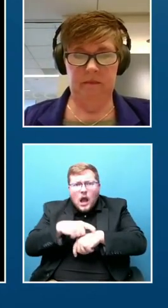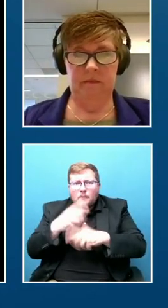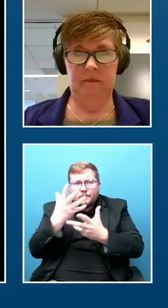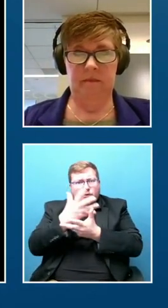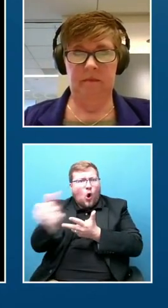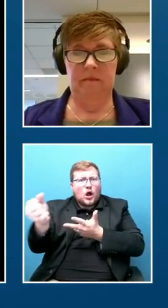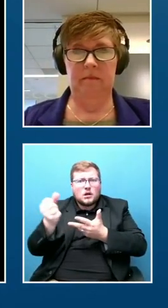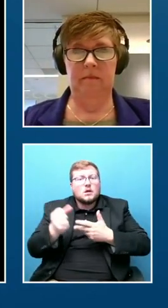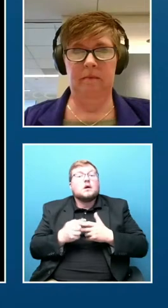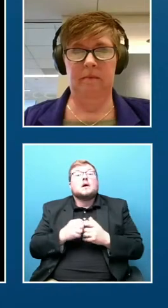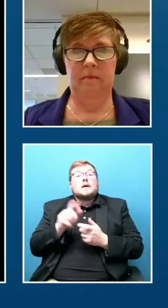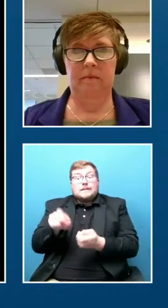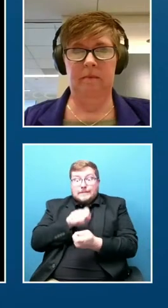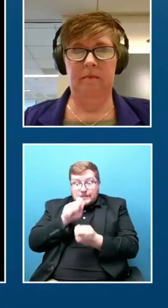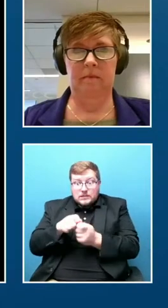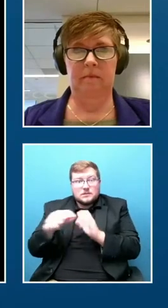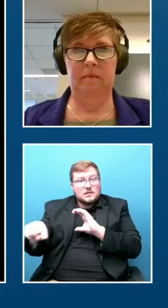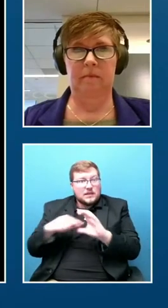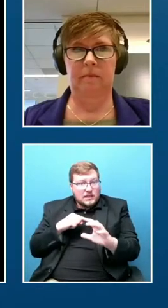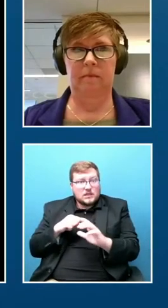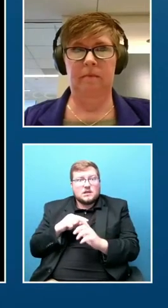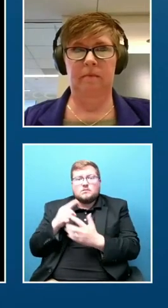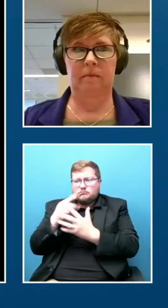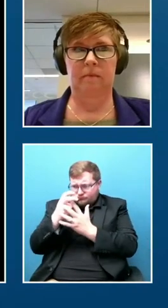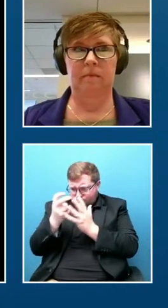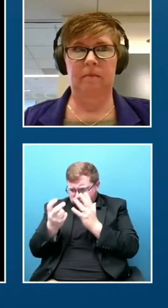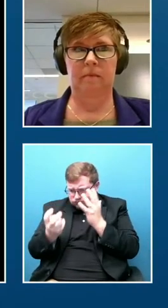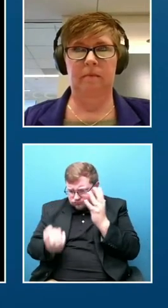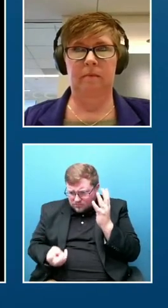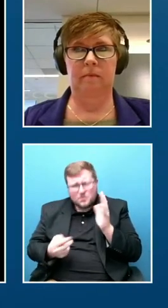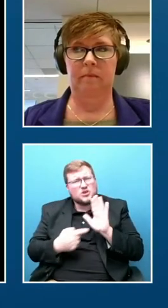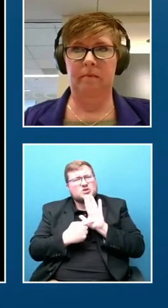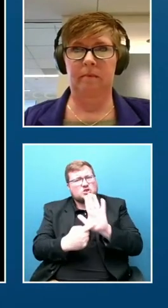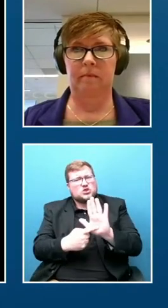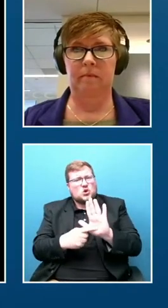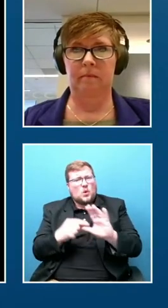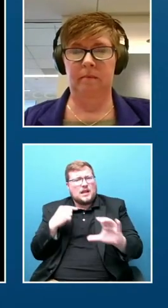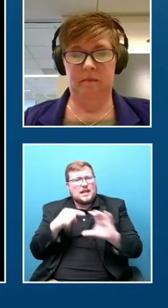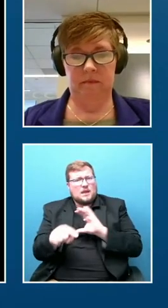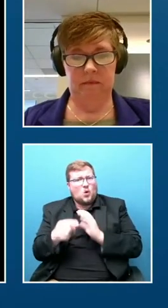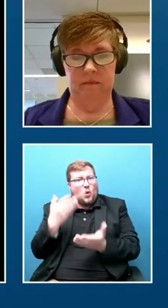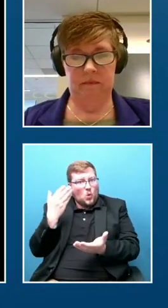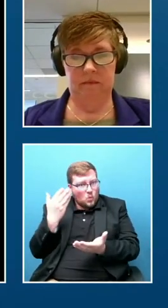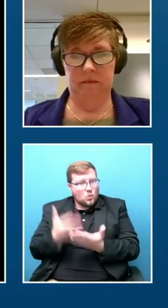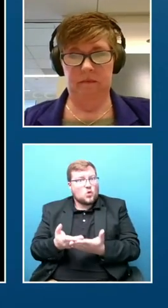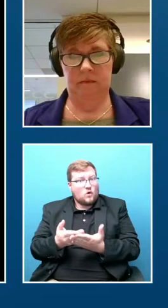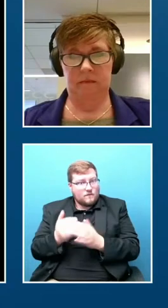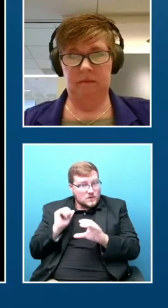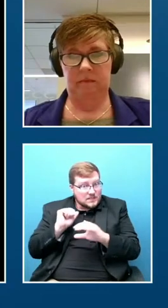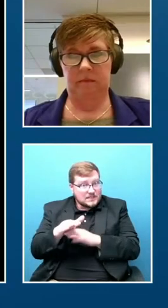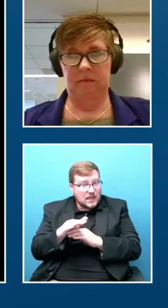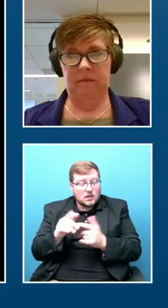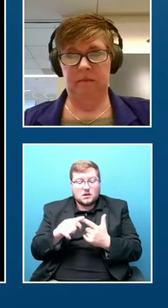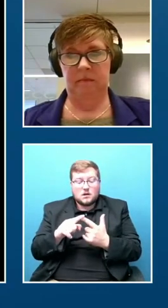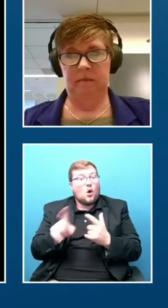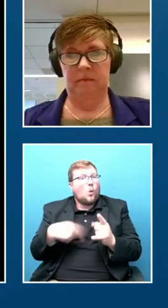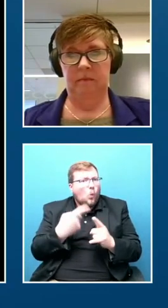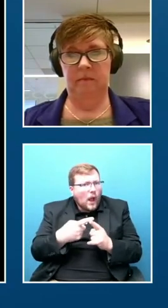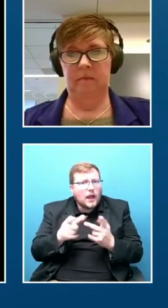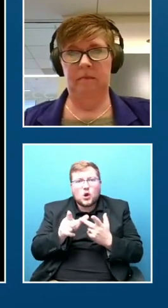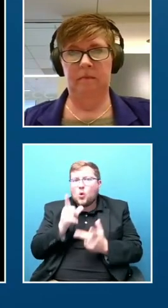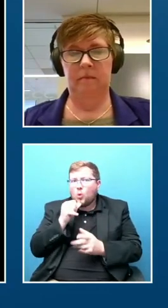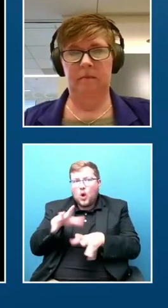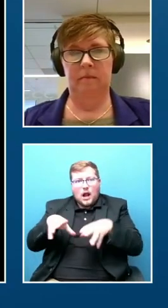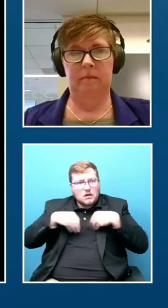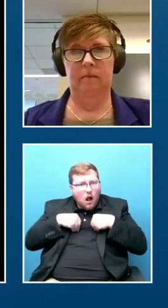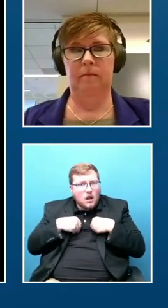reports might dig deep, but just showing proof that an email was sent and when and to whom is roughly